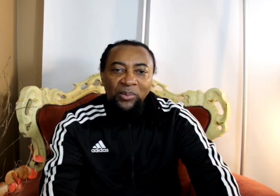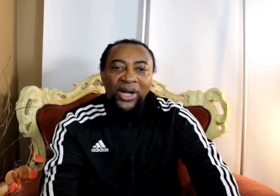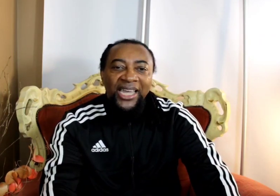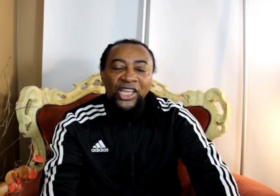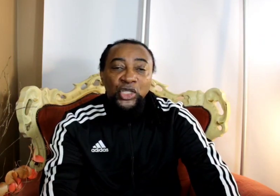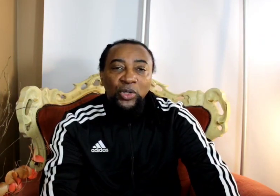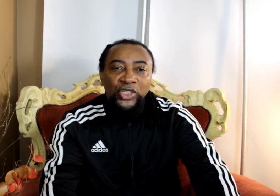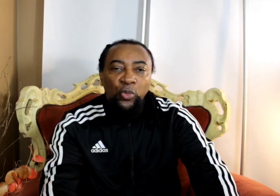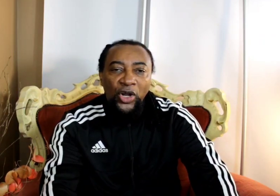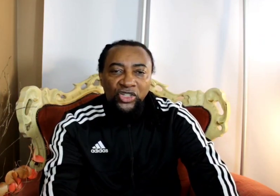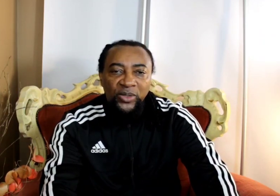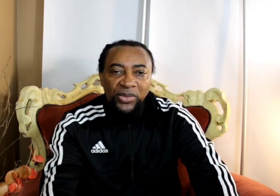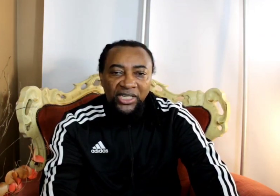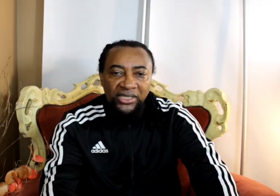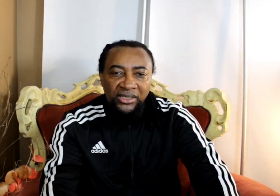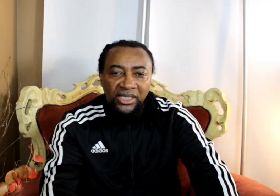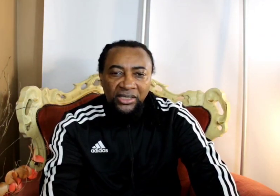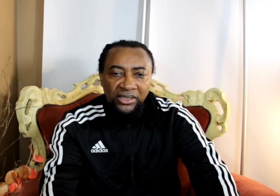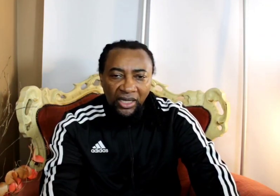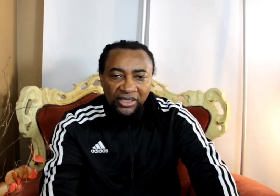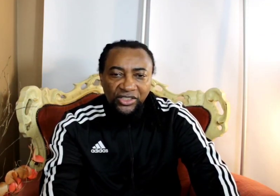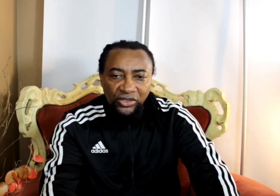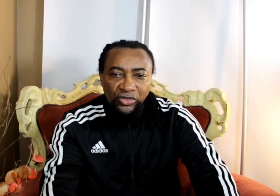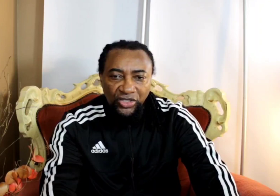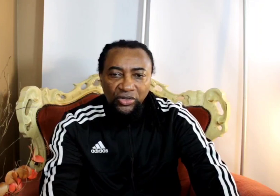in perpetuity by a US $100